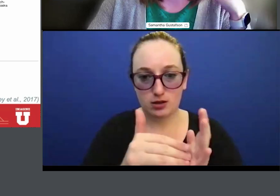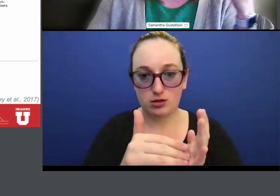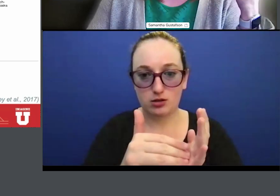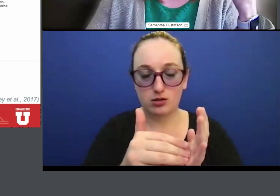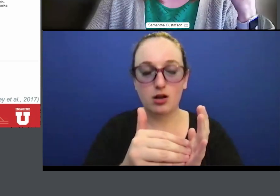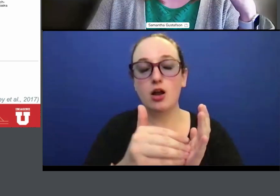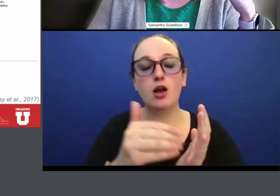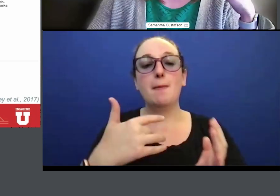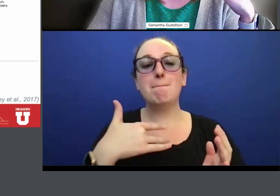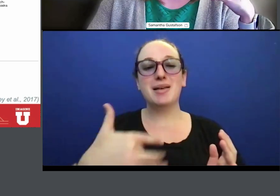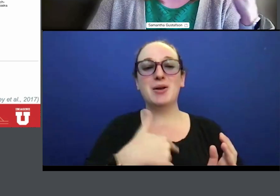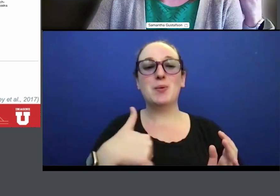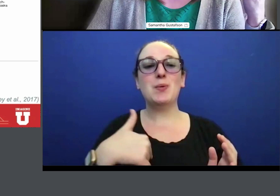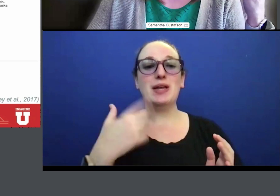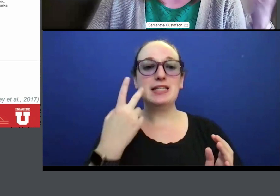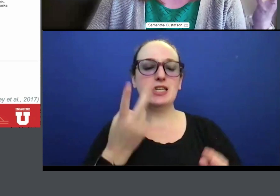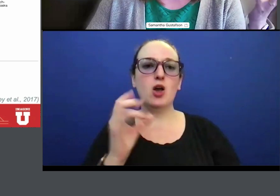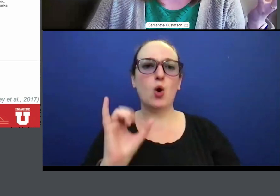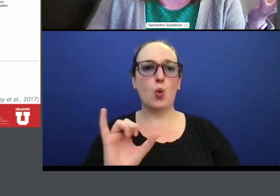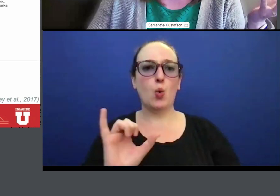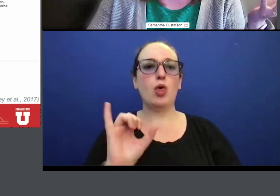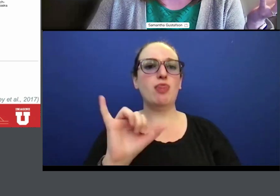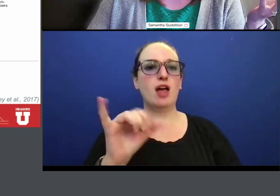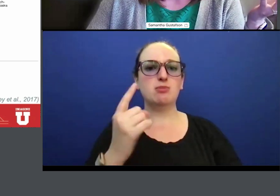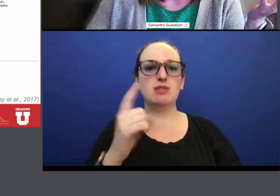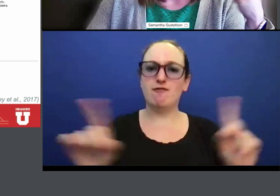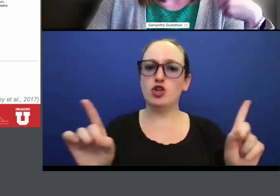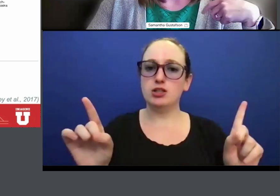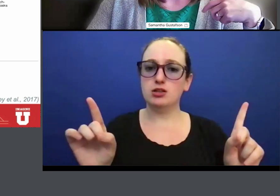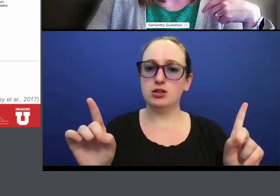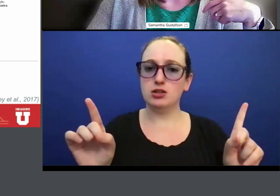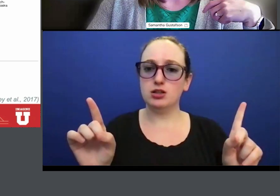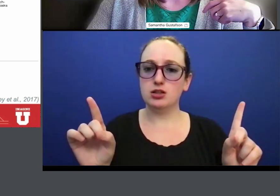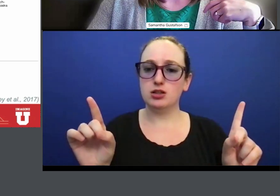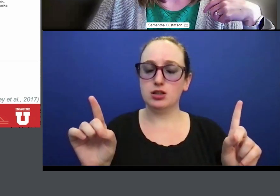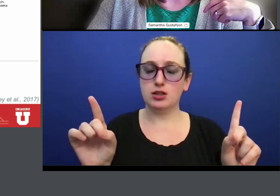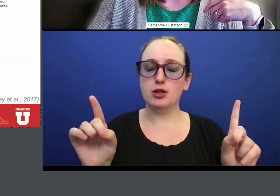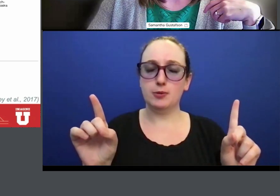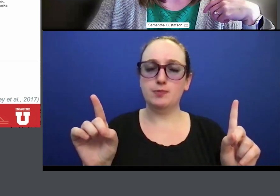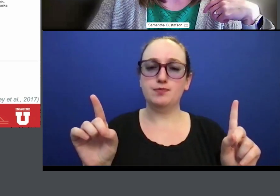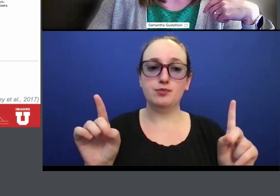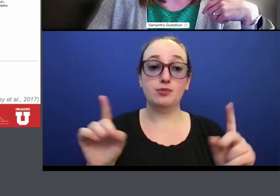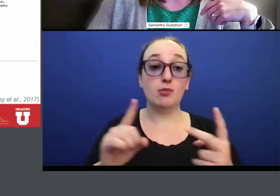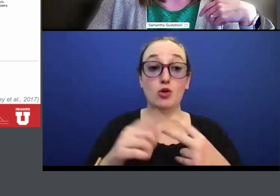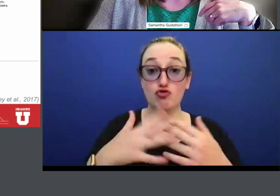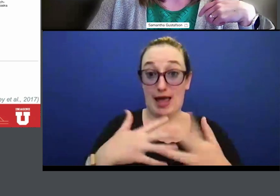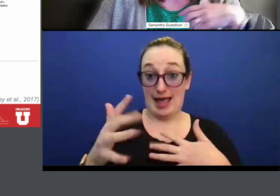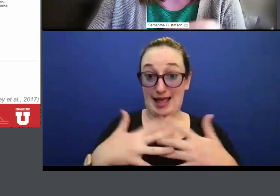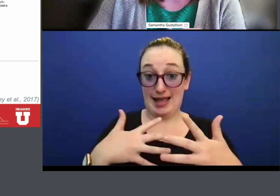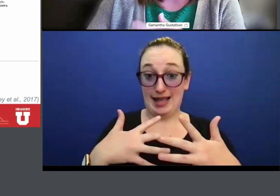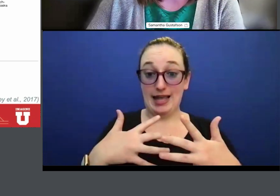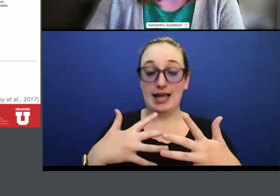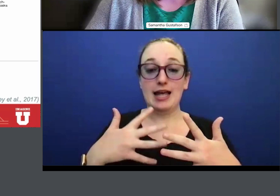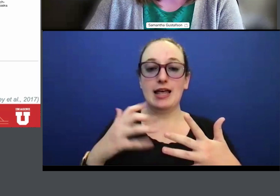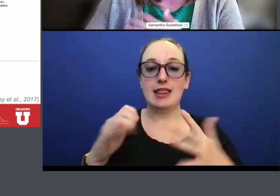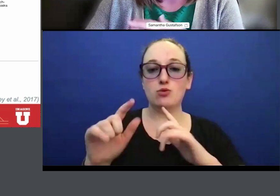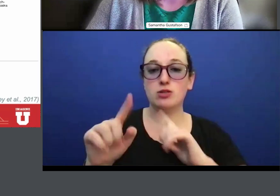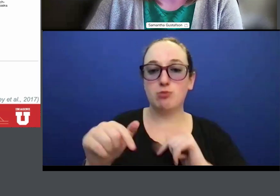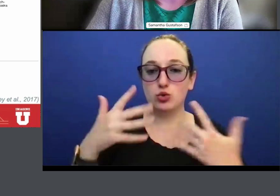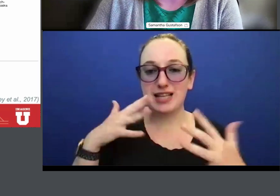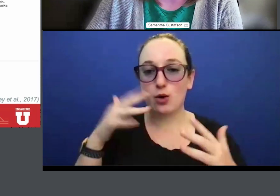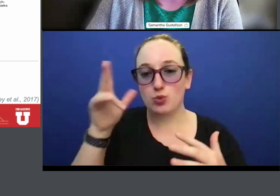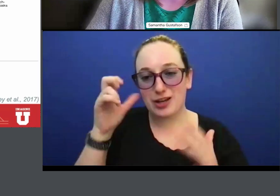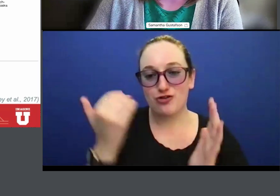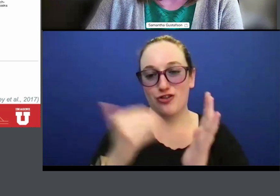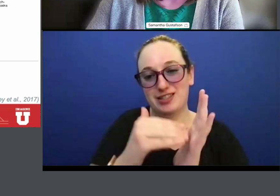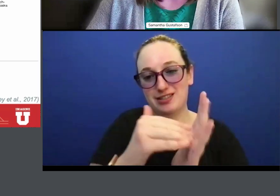us this nice response that says, oh, that's something different. And the gray line is the response to the sound that happens all